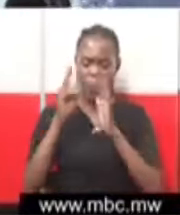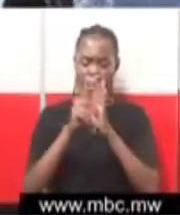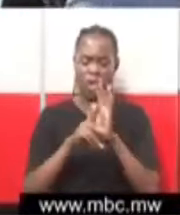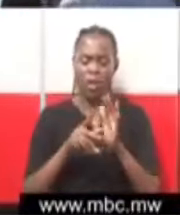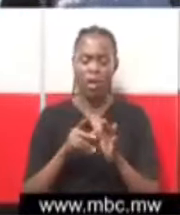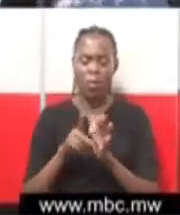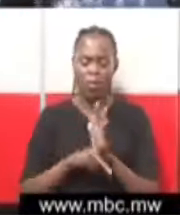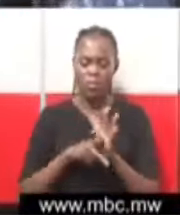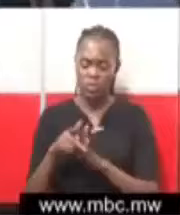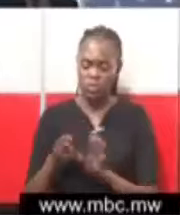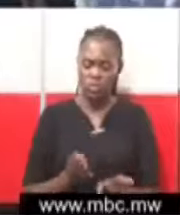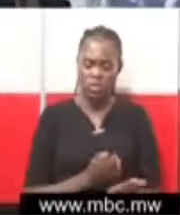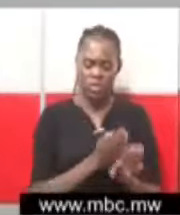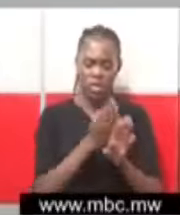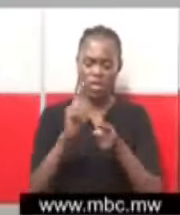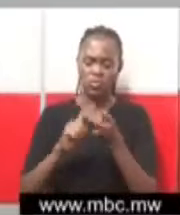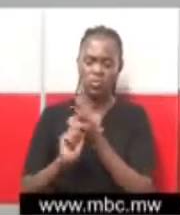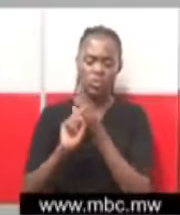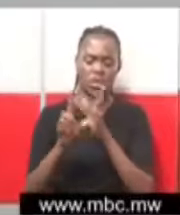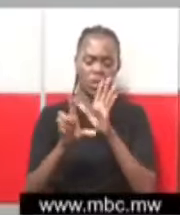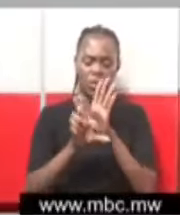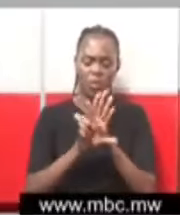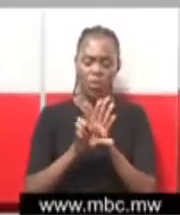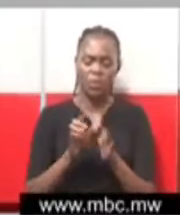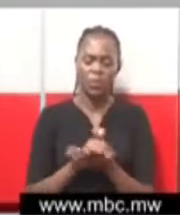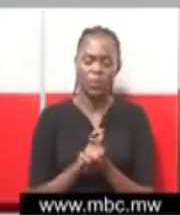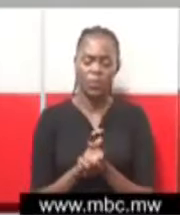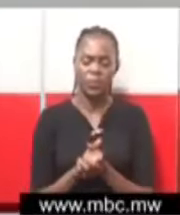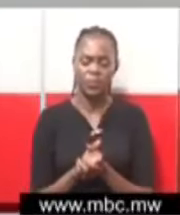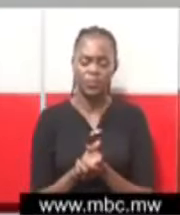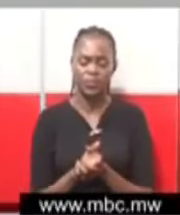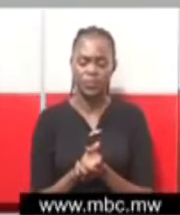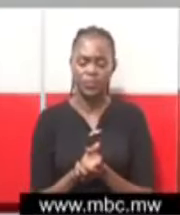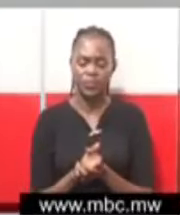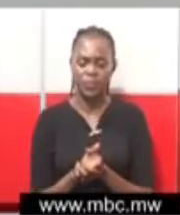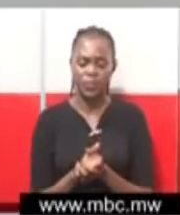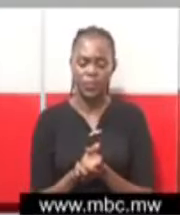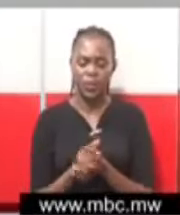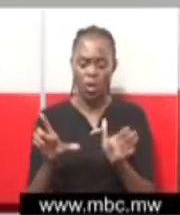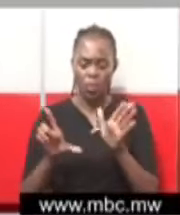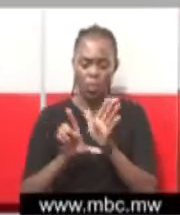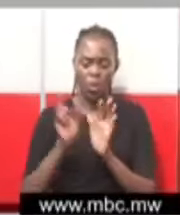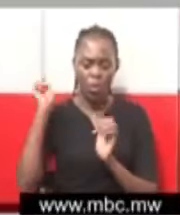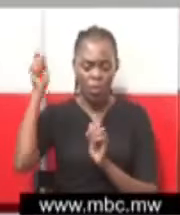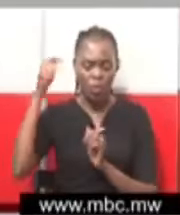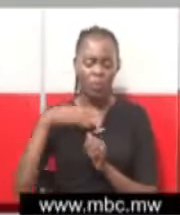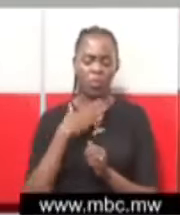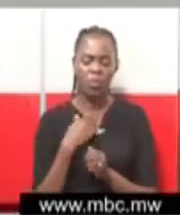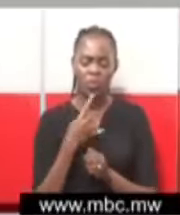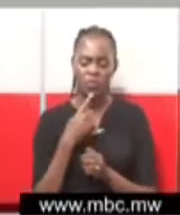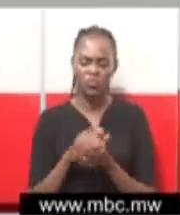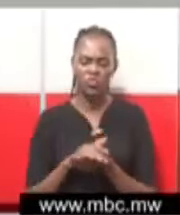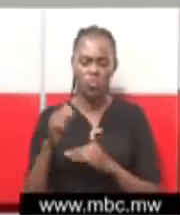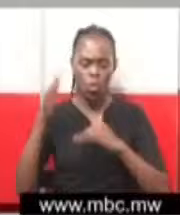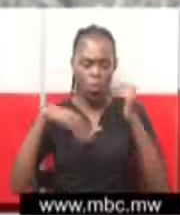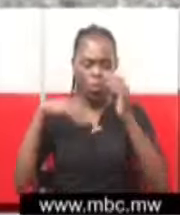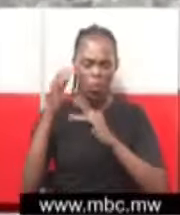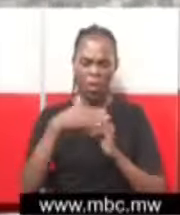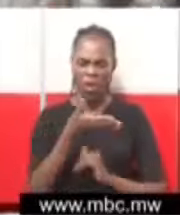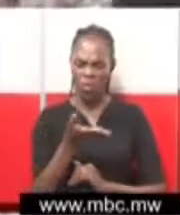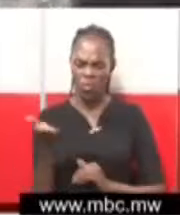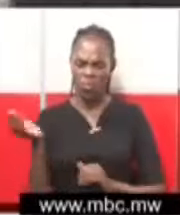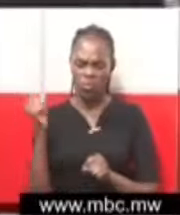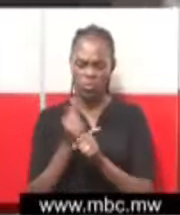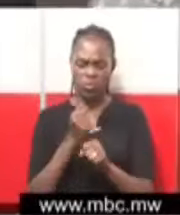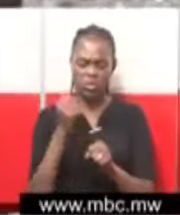players comply with the law to the letter. The laws of Malawi demand that all construction work should be carried